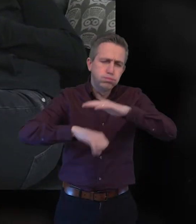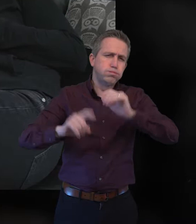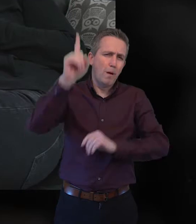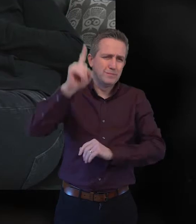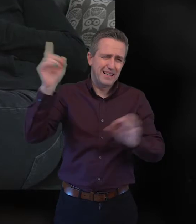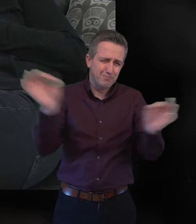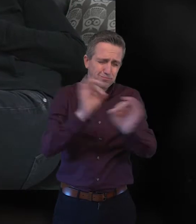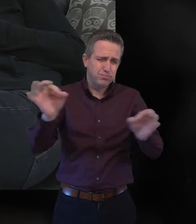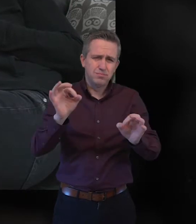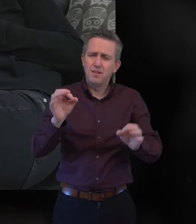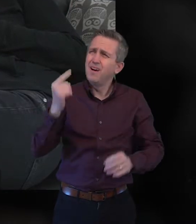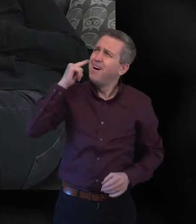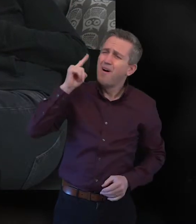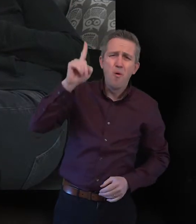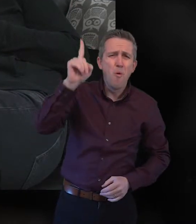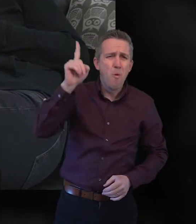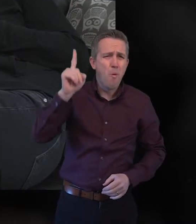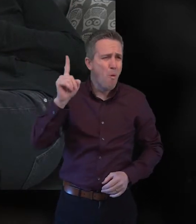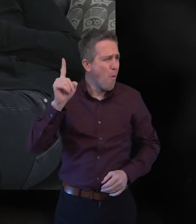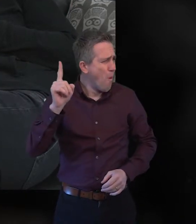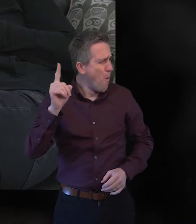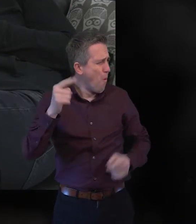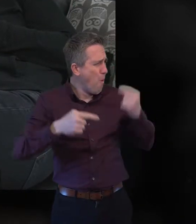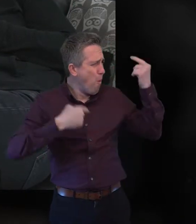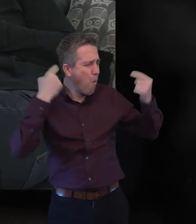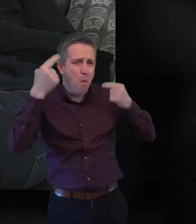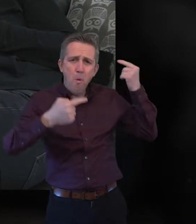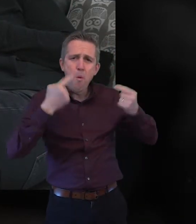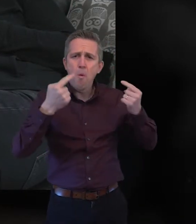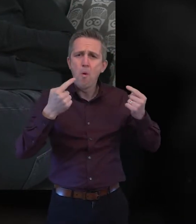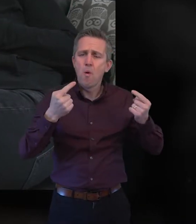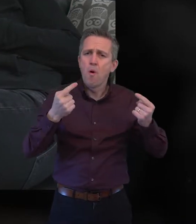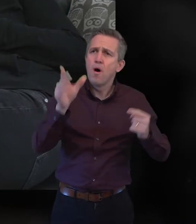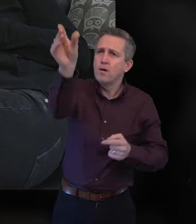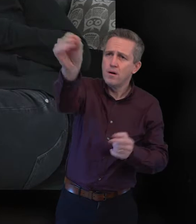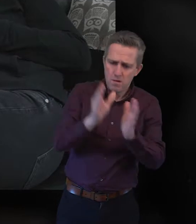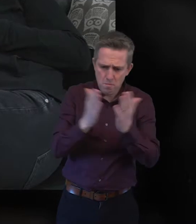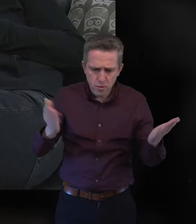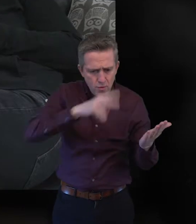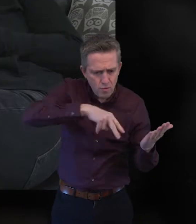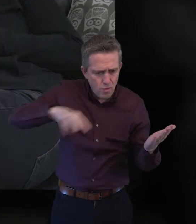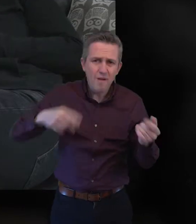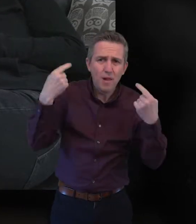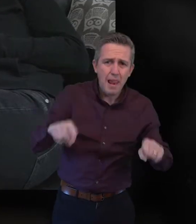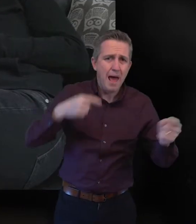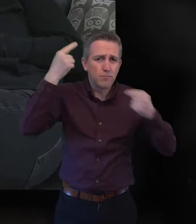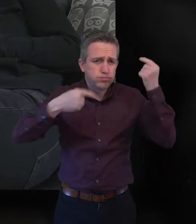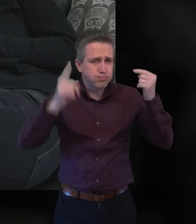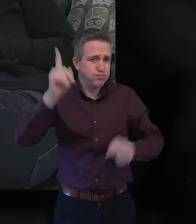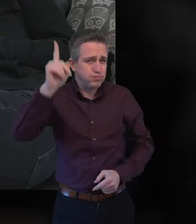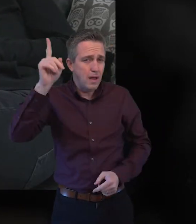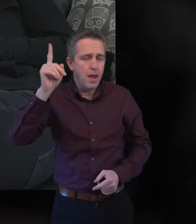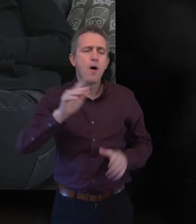Be right. Look, that can't be right. We'll need to check the handbook about this. We will, but not till I've had my